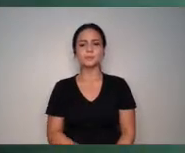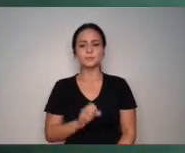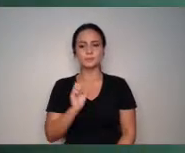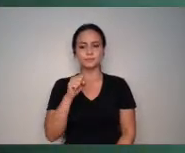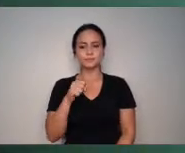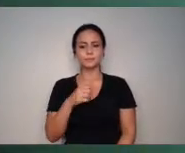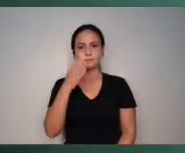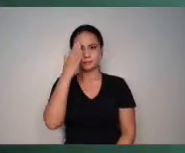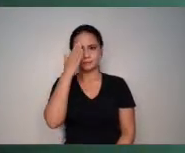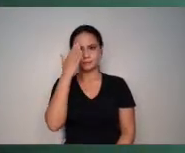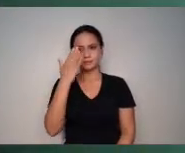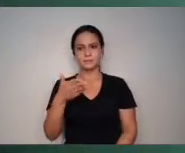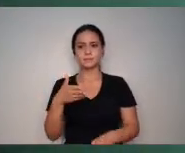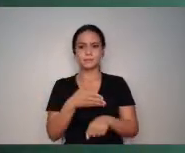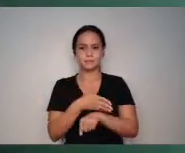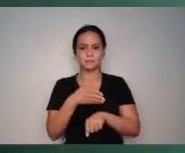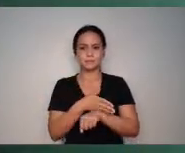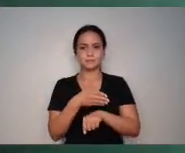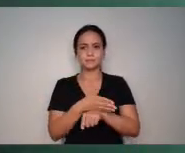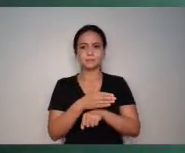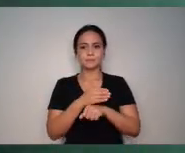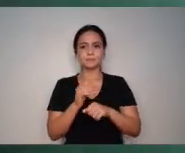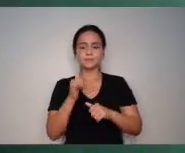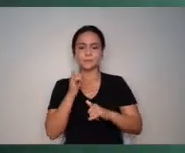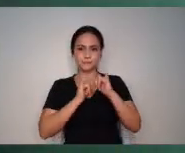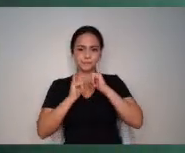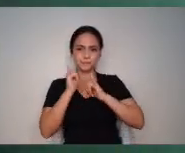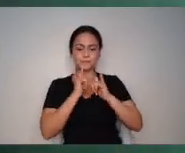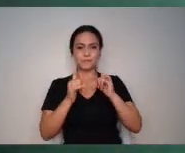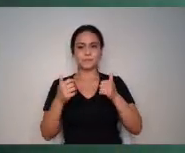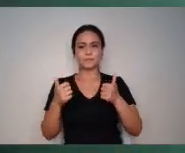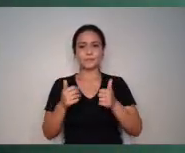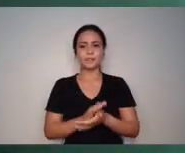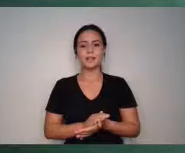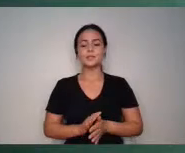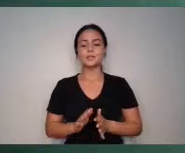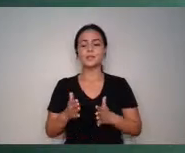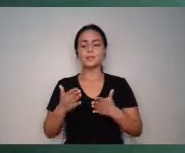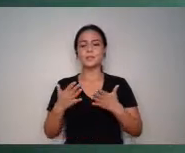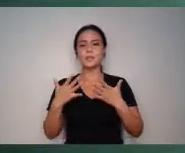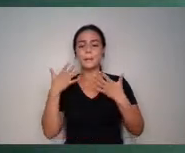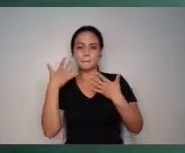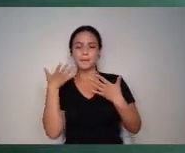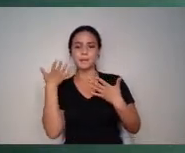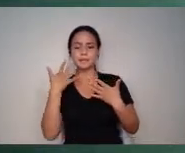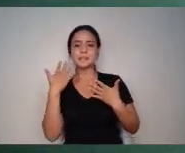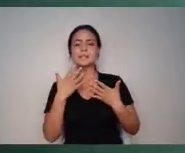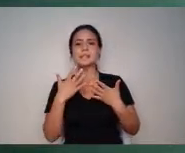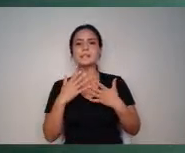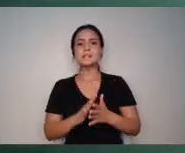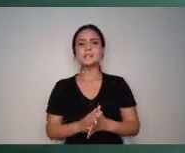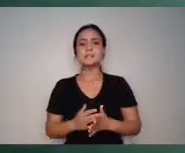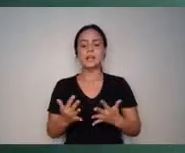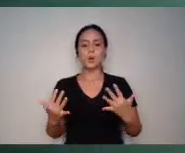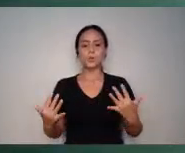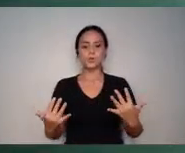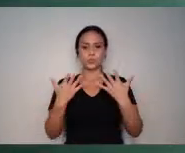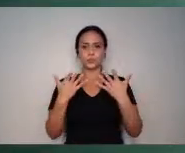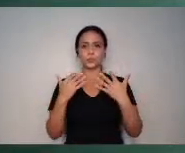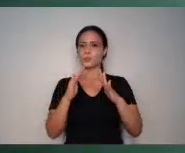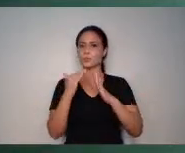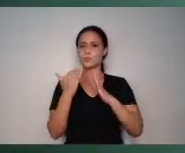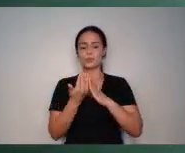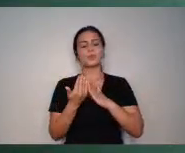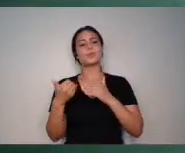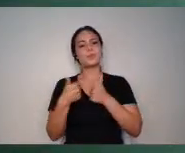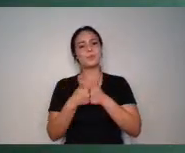Yes. So we thank the presence of the officers and authorities that presented here and